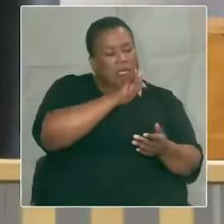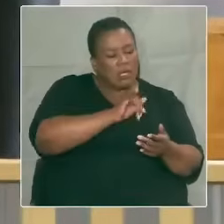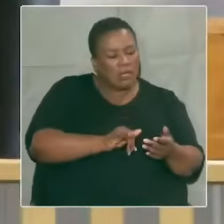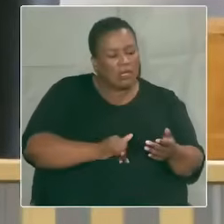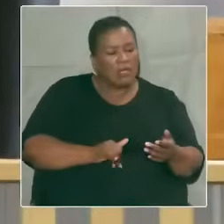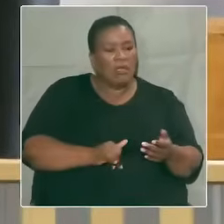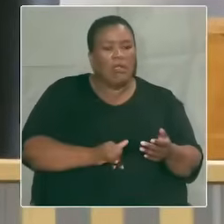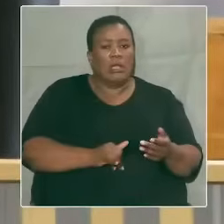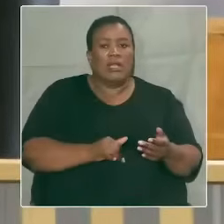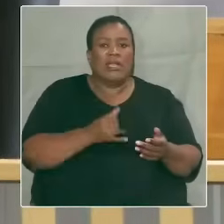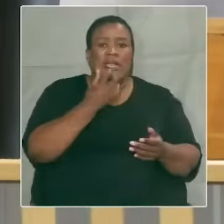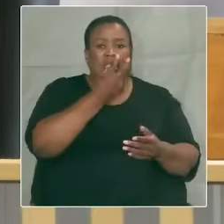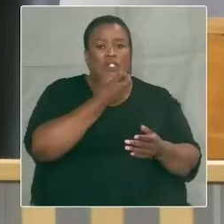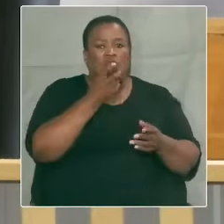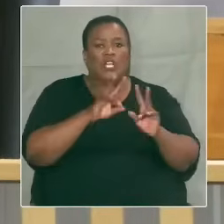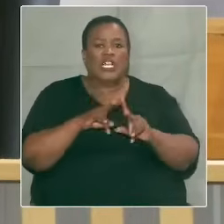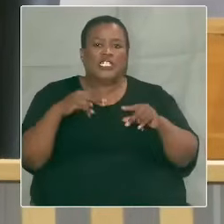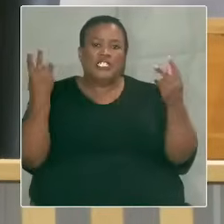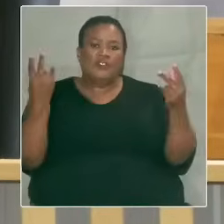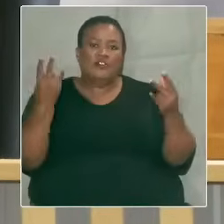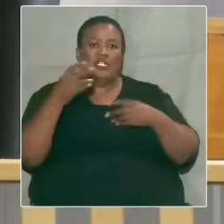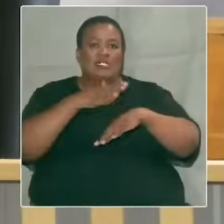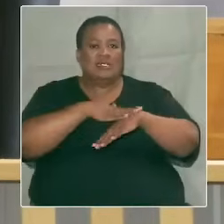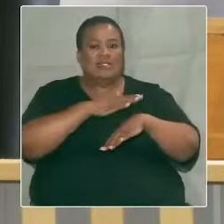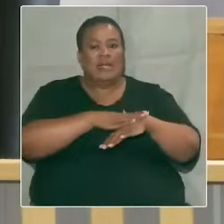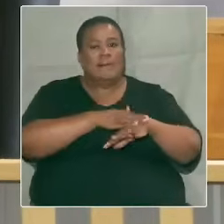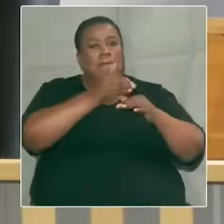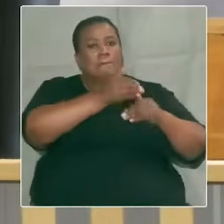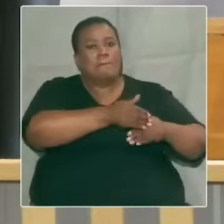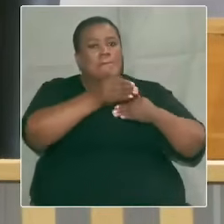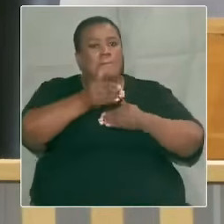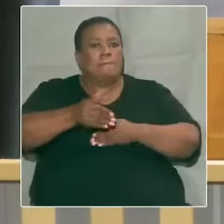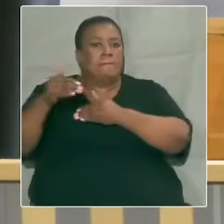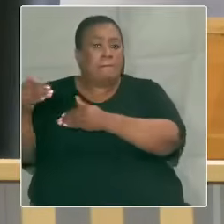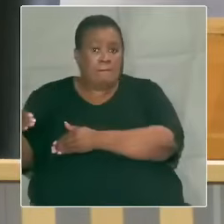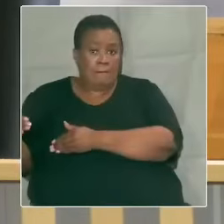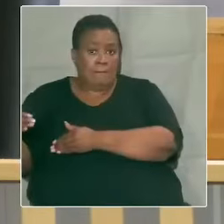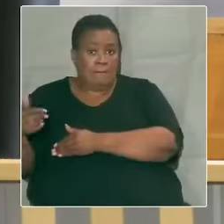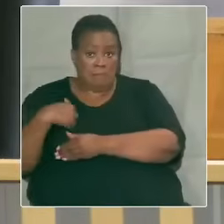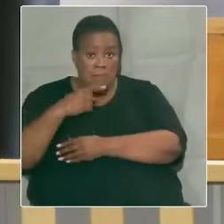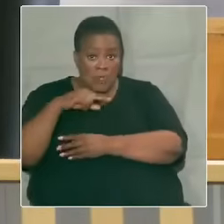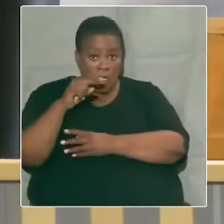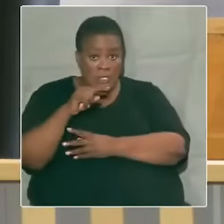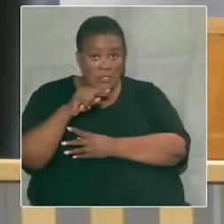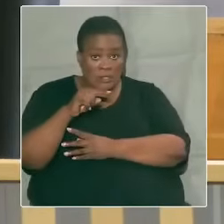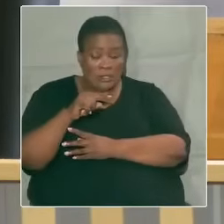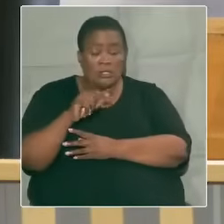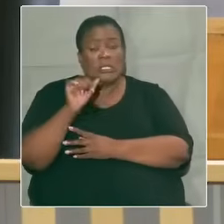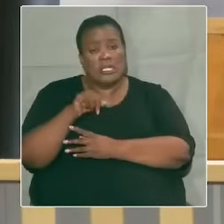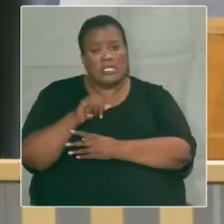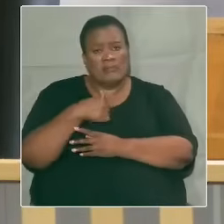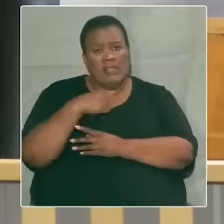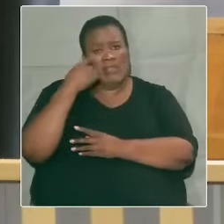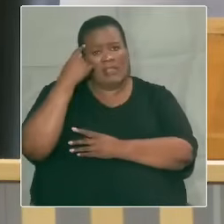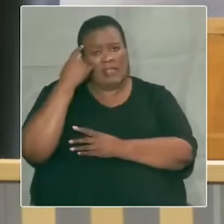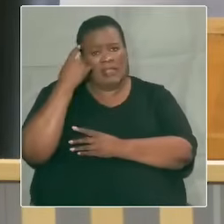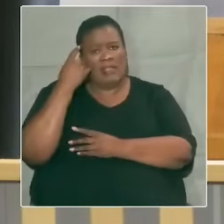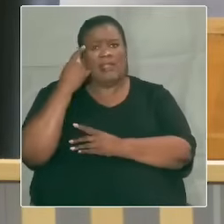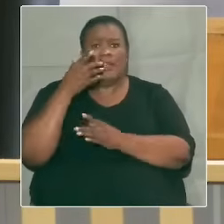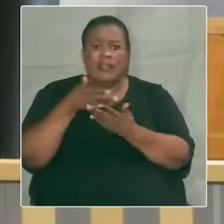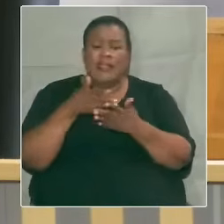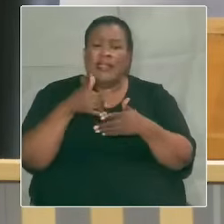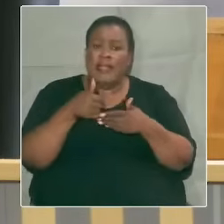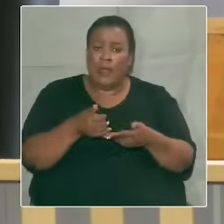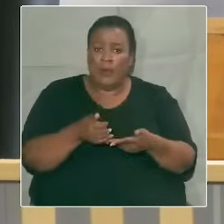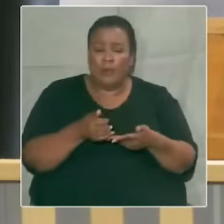like different periods of requests for extensions. Yes. Am I correct? Yes. I think it'd probably be helpful for